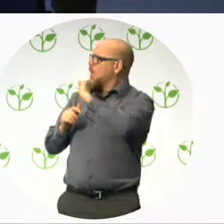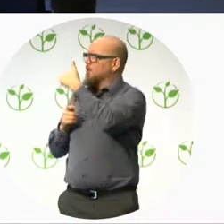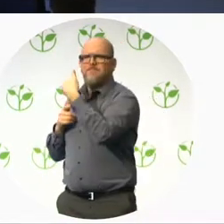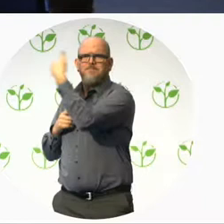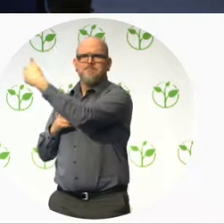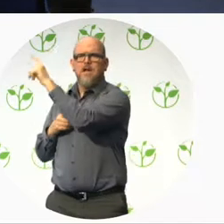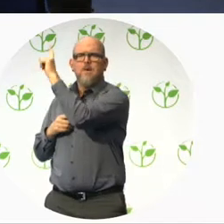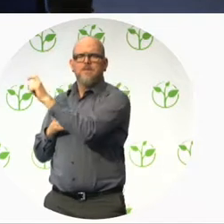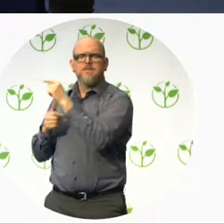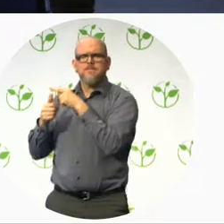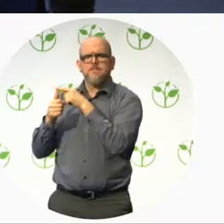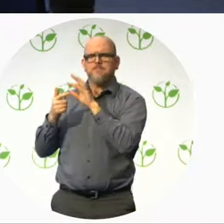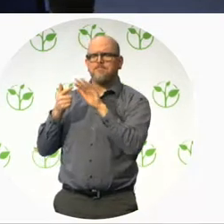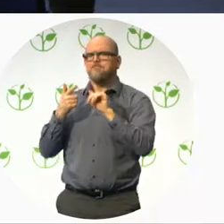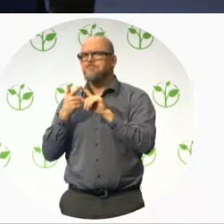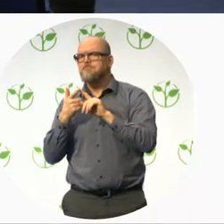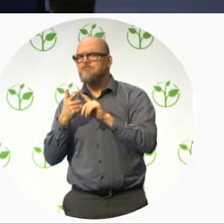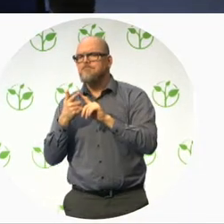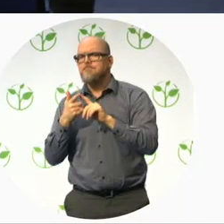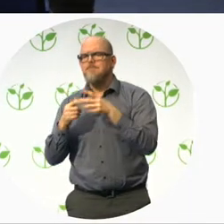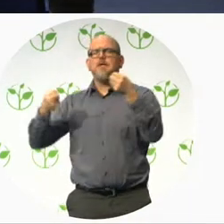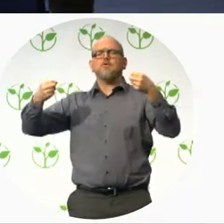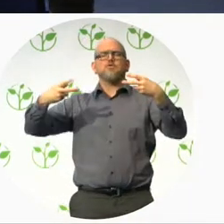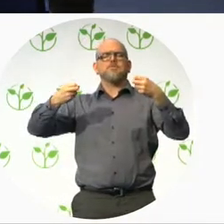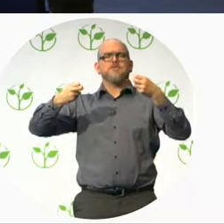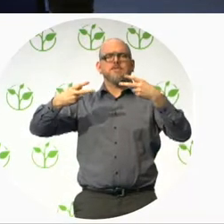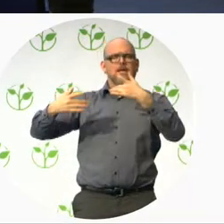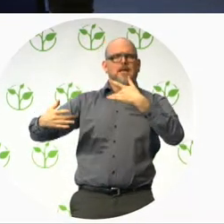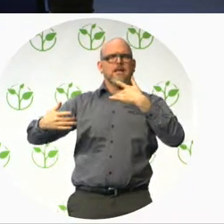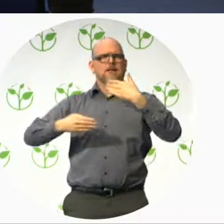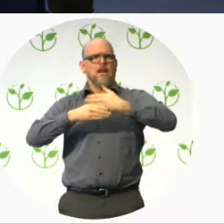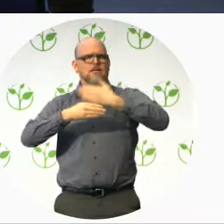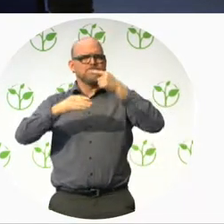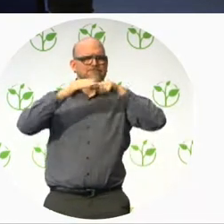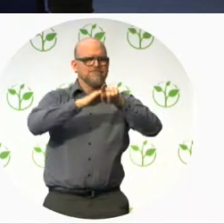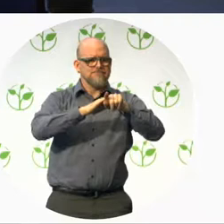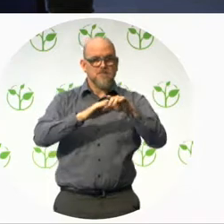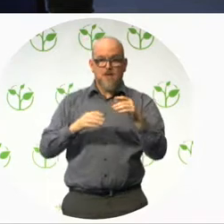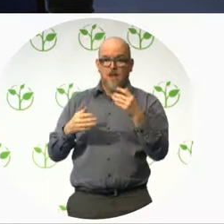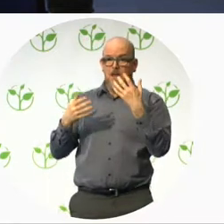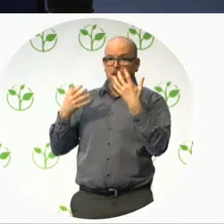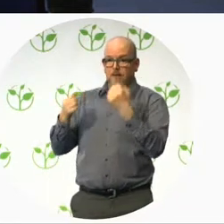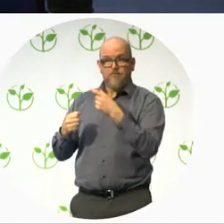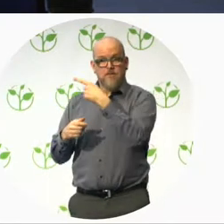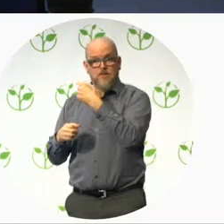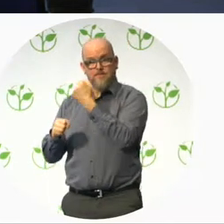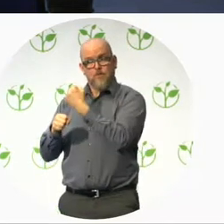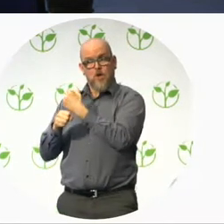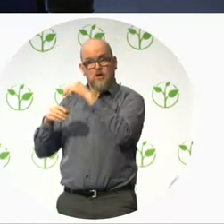captioning in plays and theatres. Is this working here? Is this how